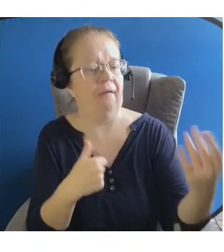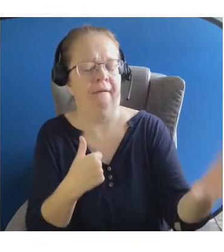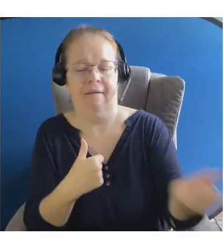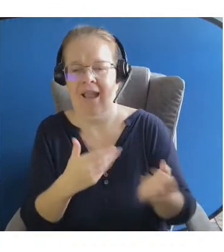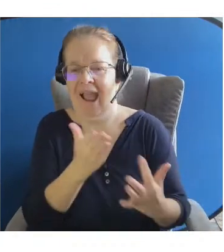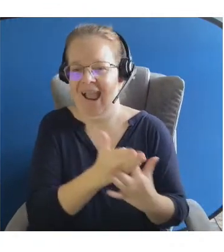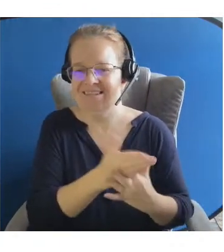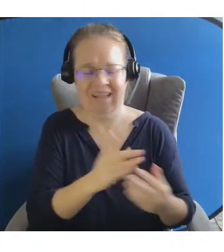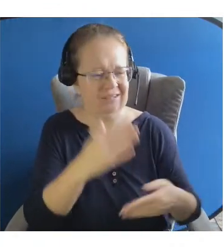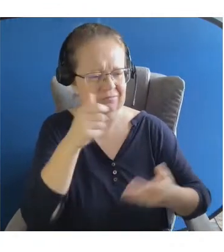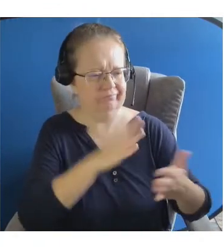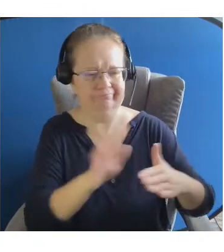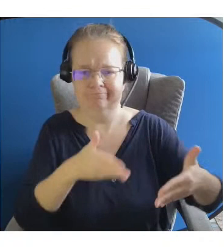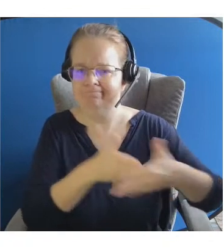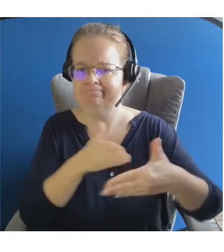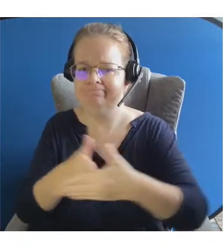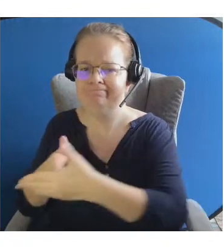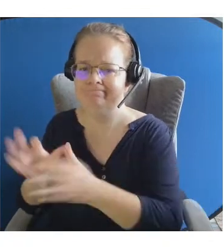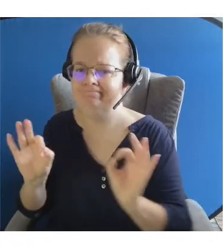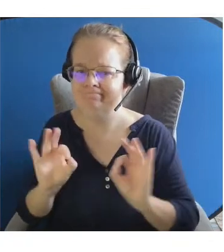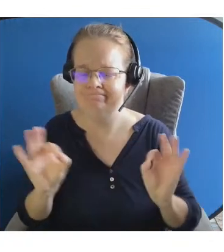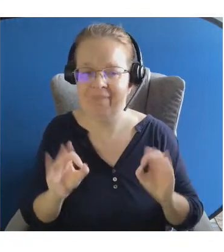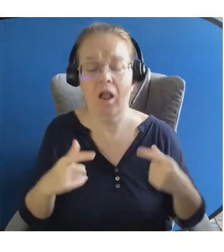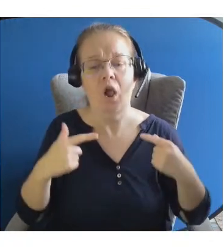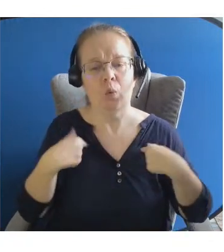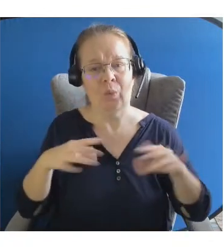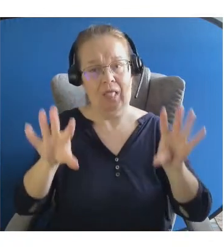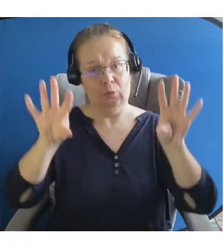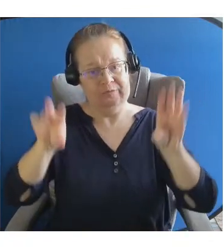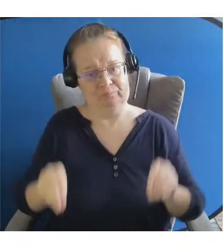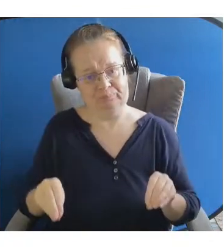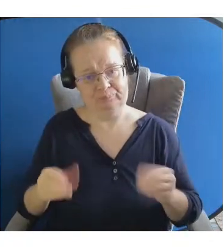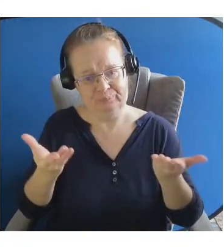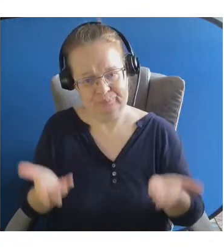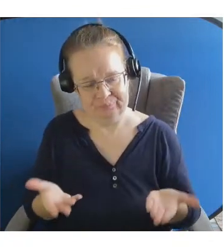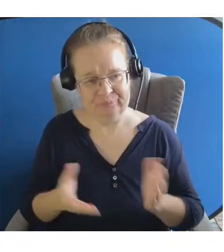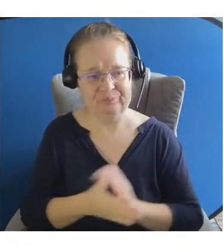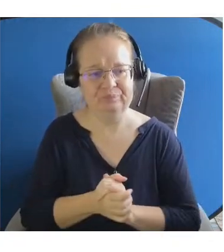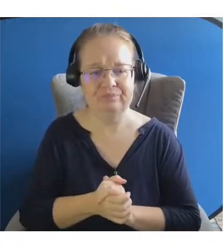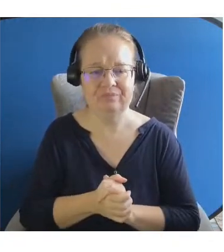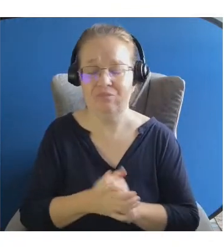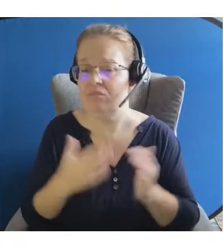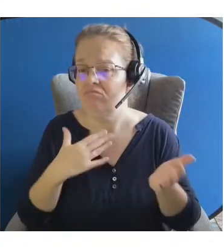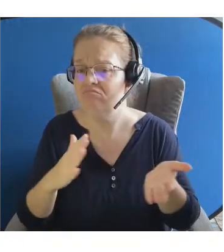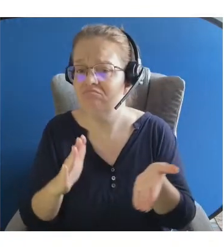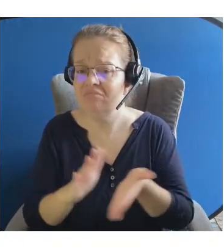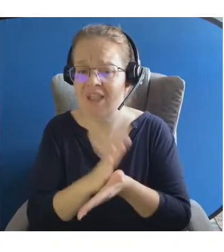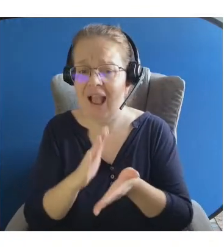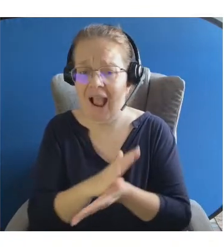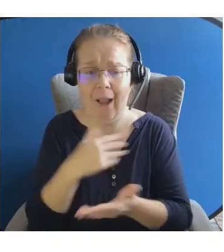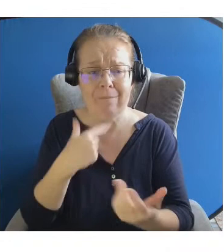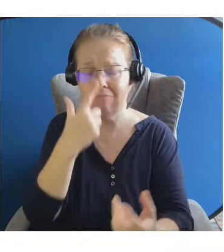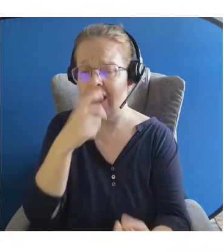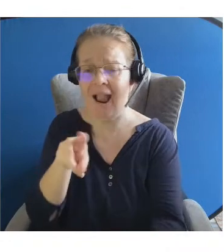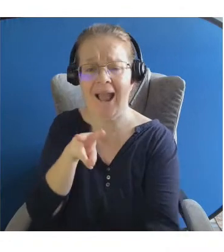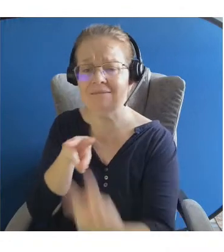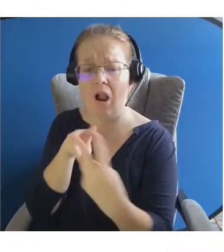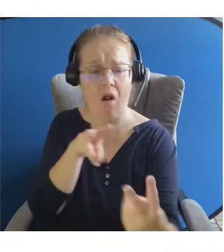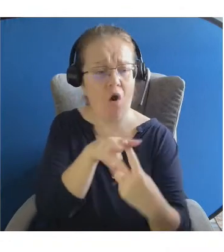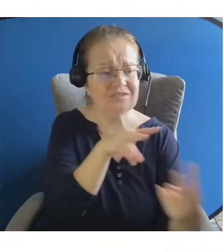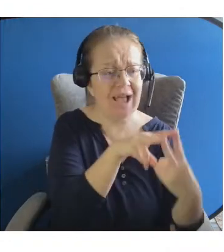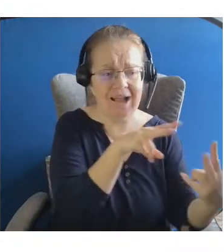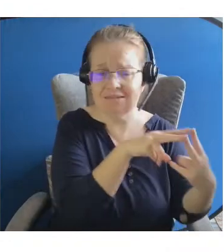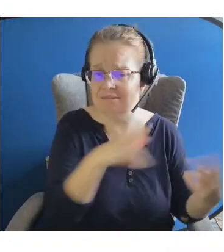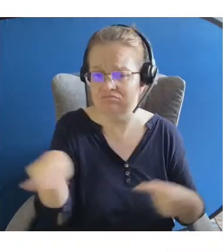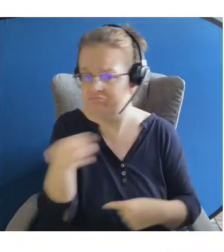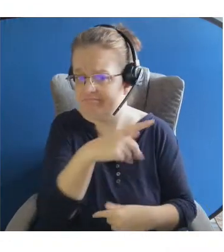that. We will leave it here and happy to be in touch with any of the participants if